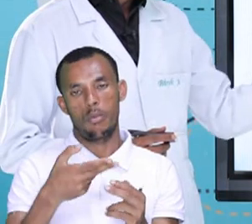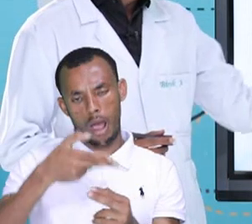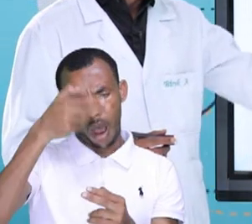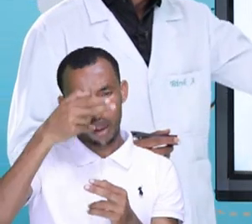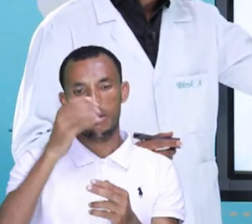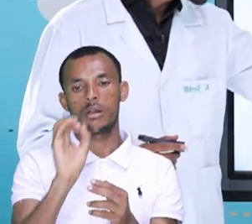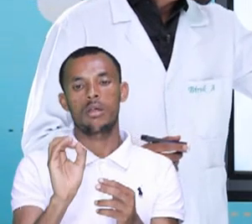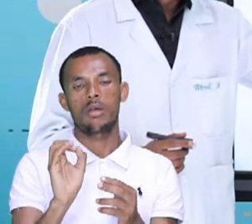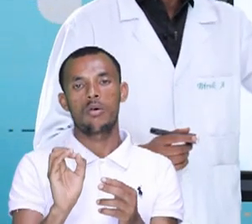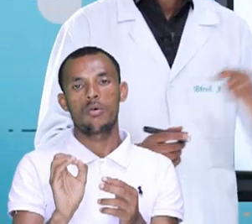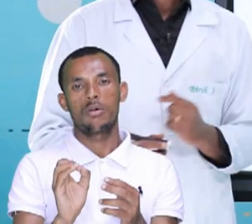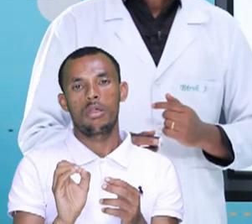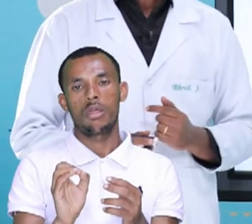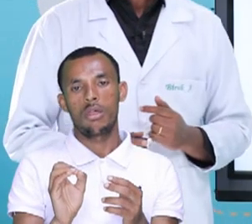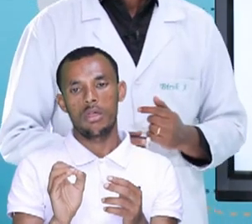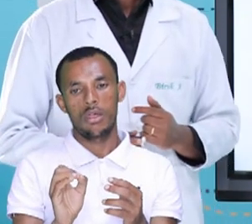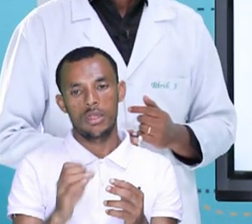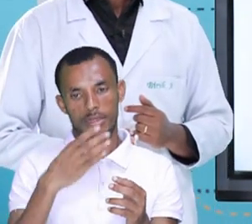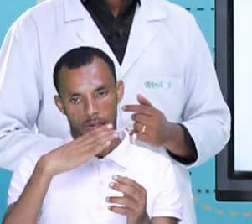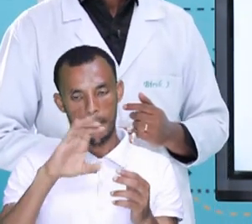A high degree of thermal conductivity.